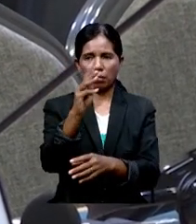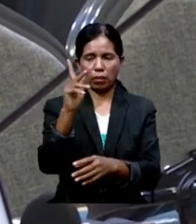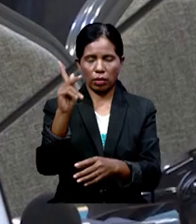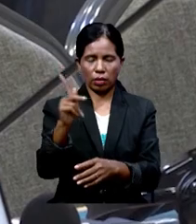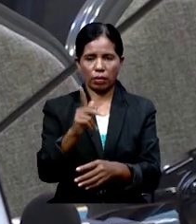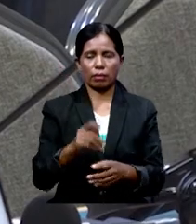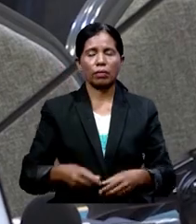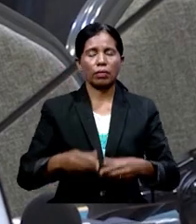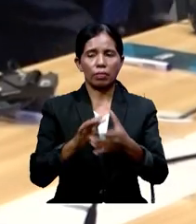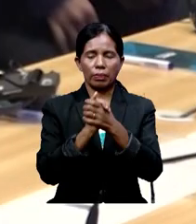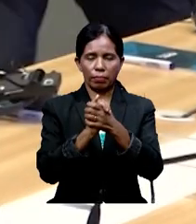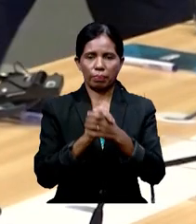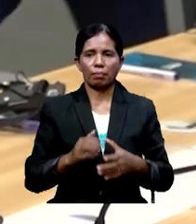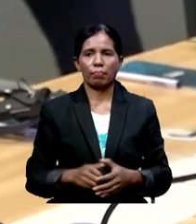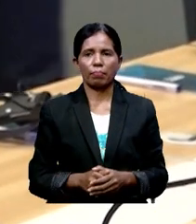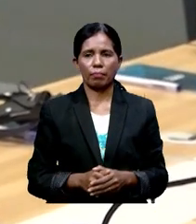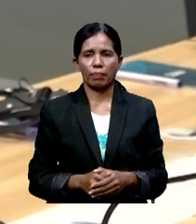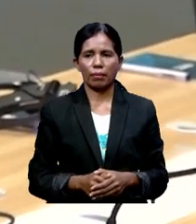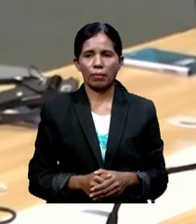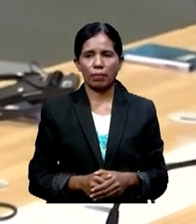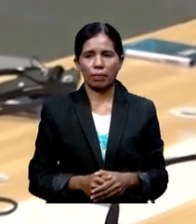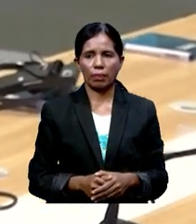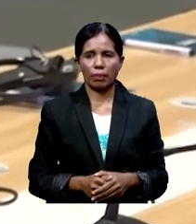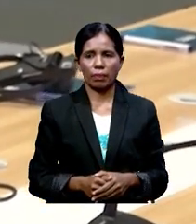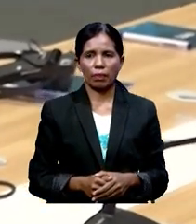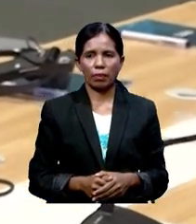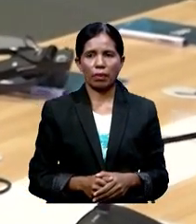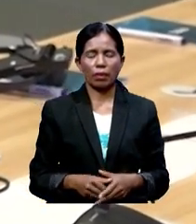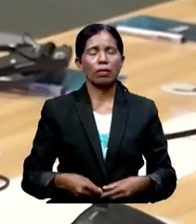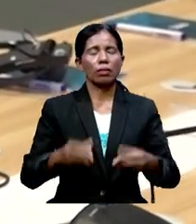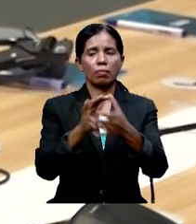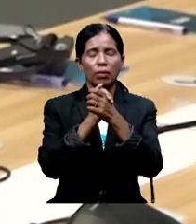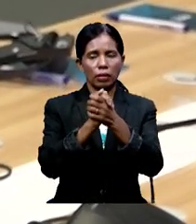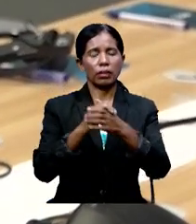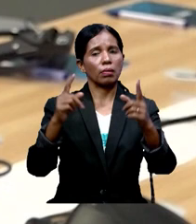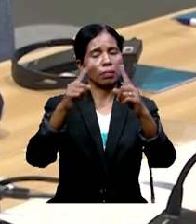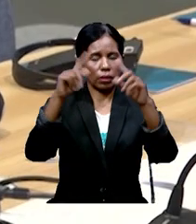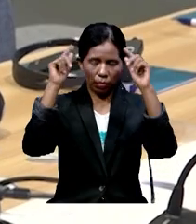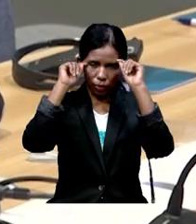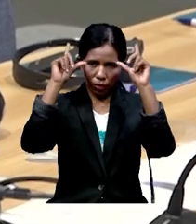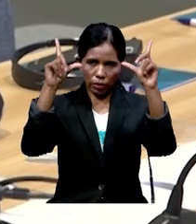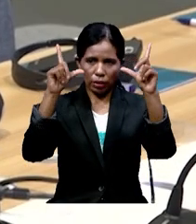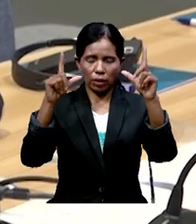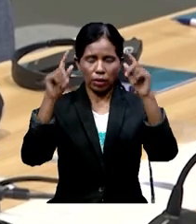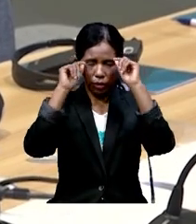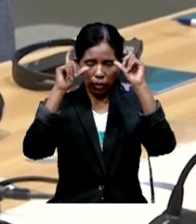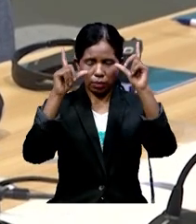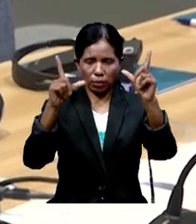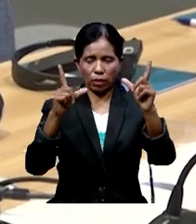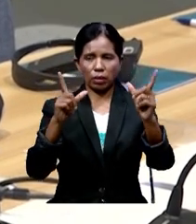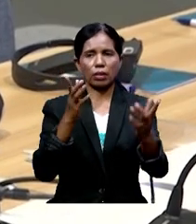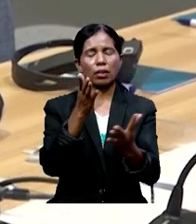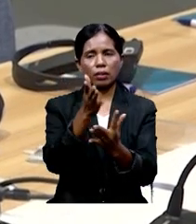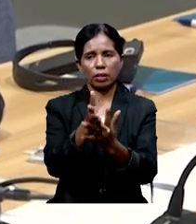trade facilitation. Our heartiest congratulations to Timor-Leste. Timor-Leste's accession